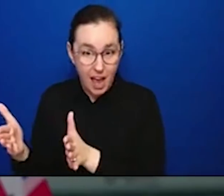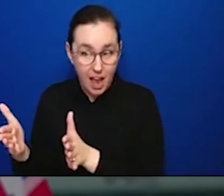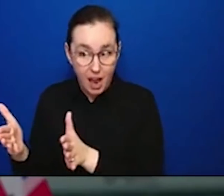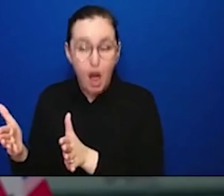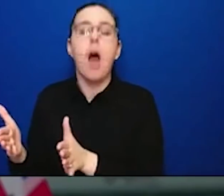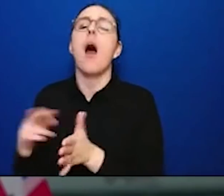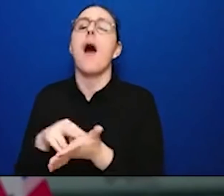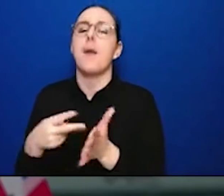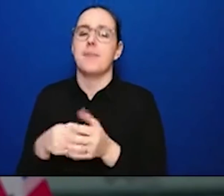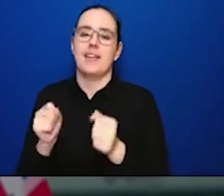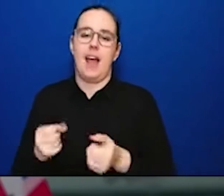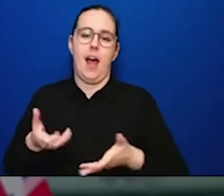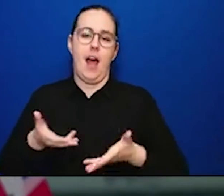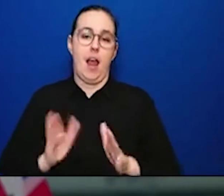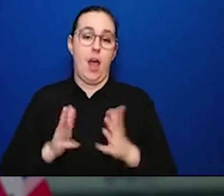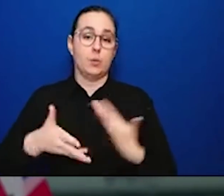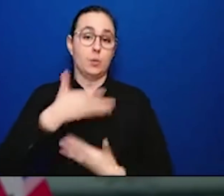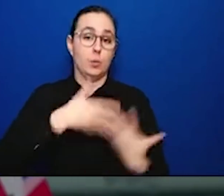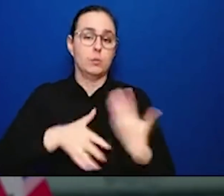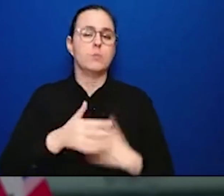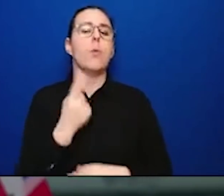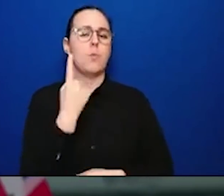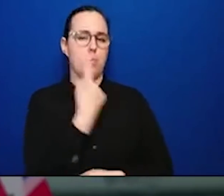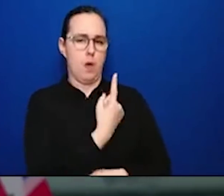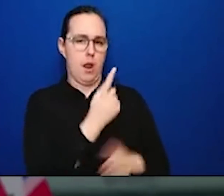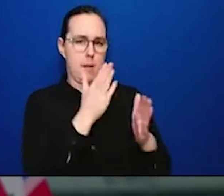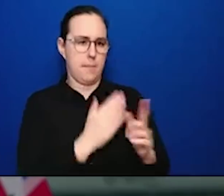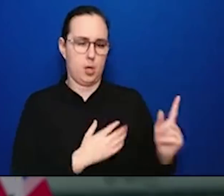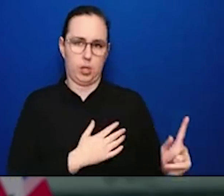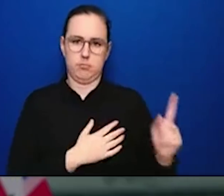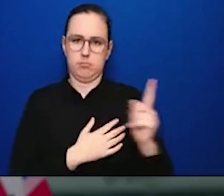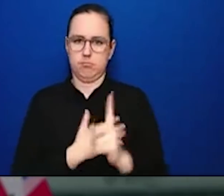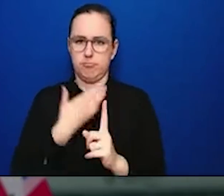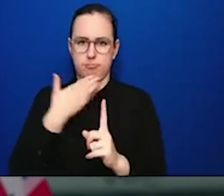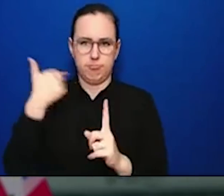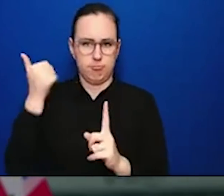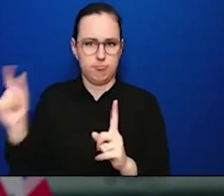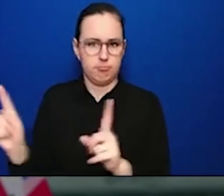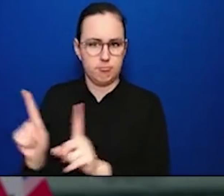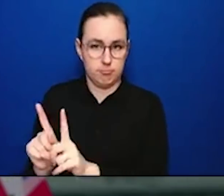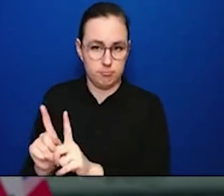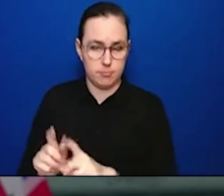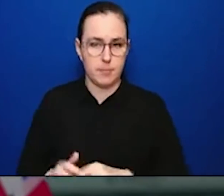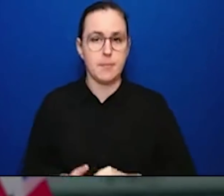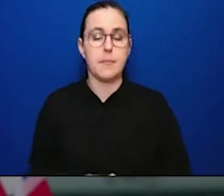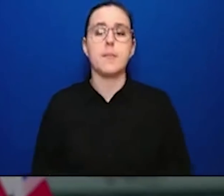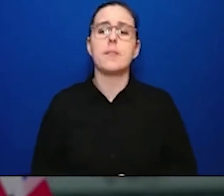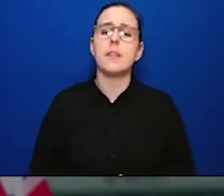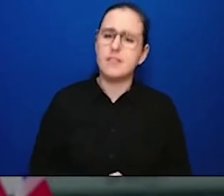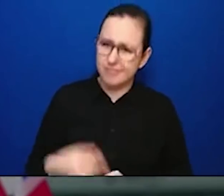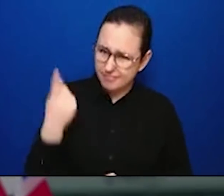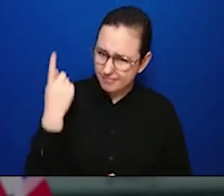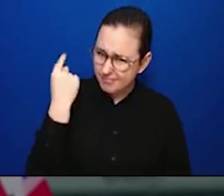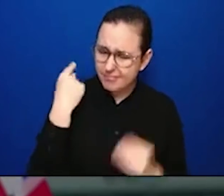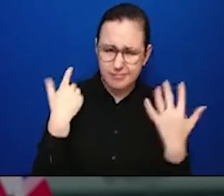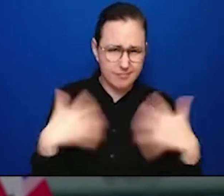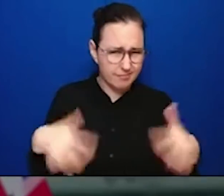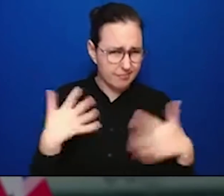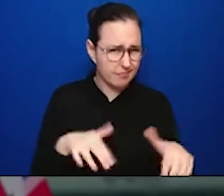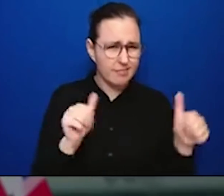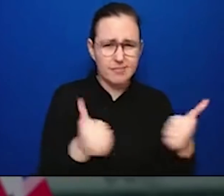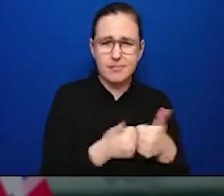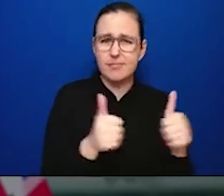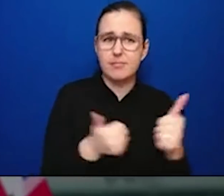A year ago, we faced challenges, yet we had the hope and promise of vaccines for all of us. And a year later,